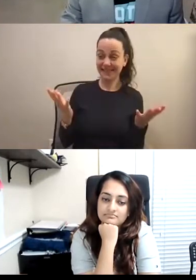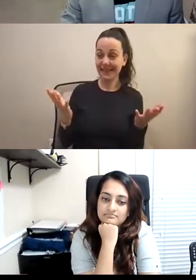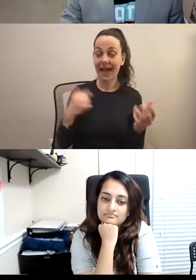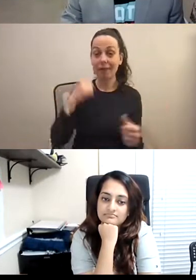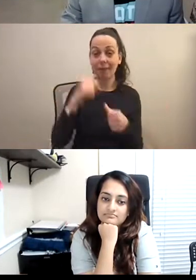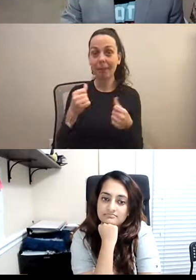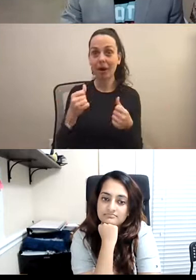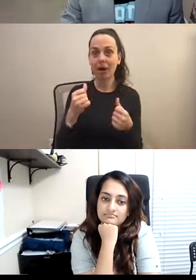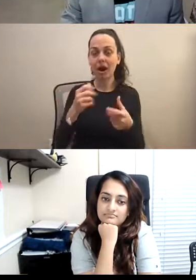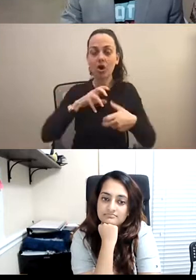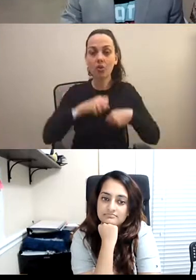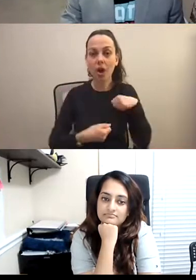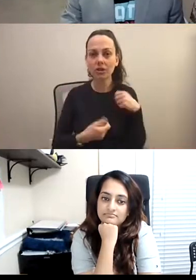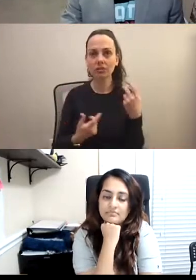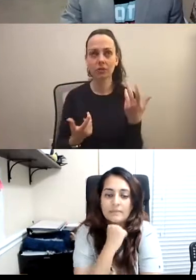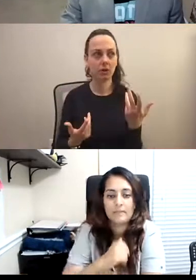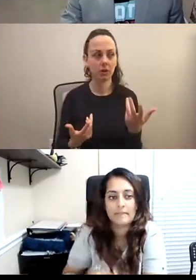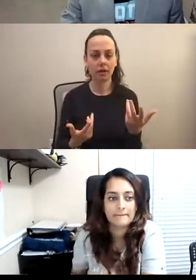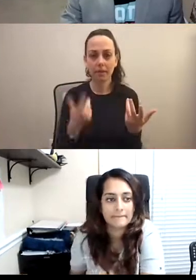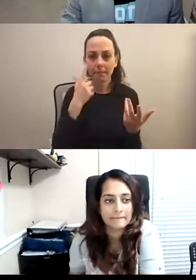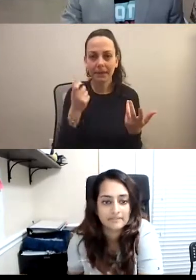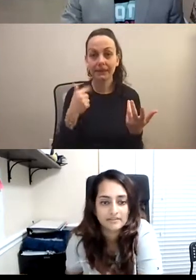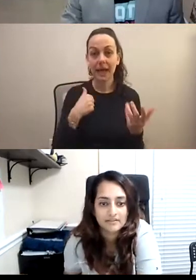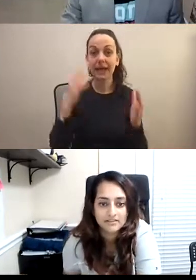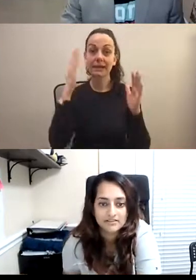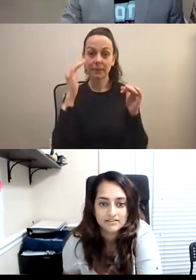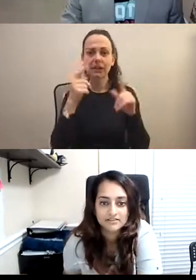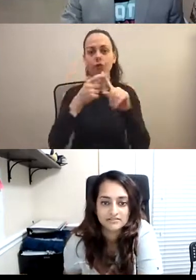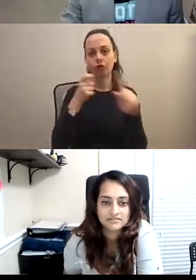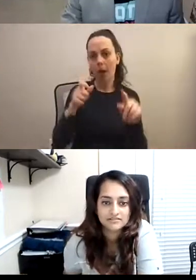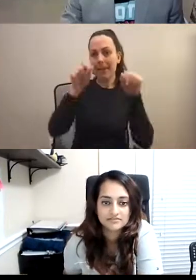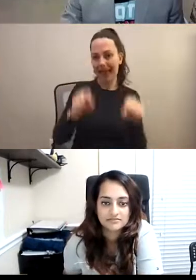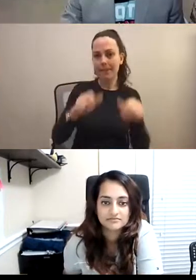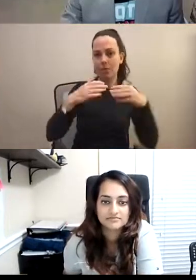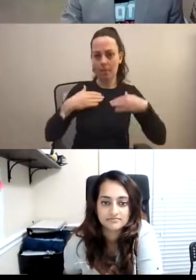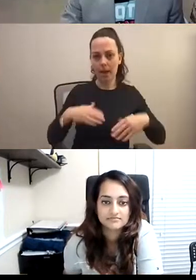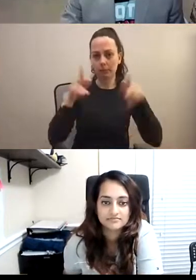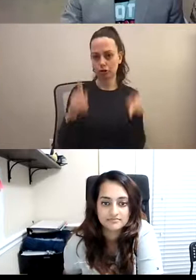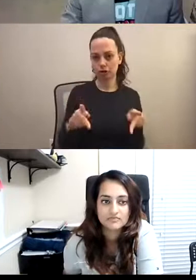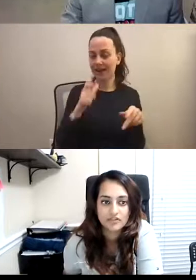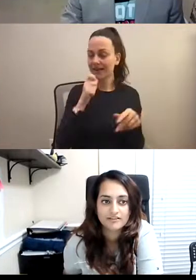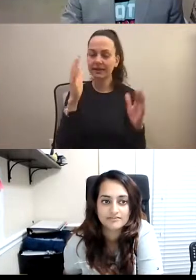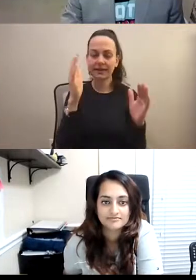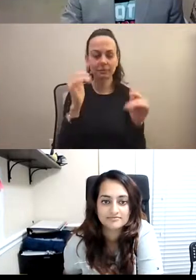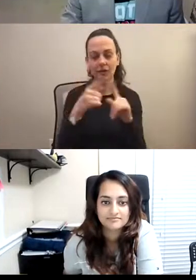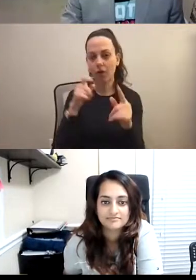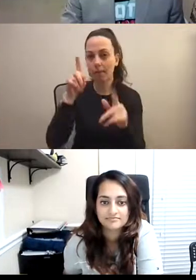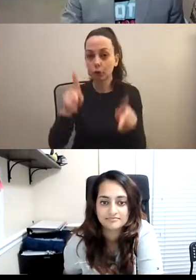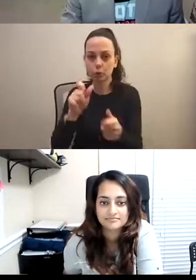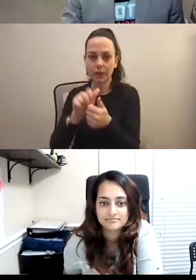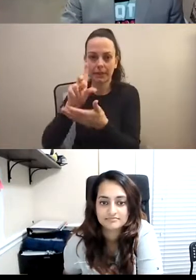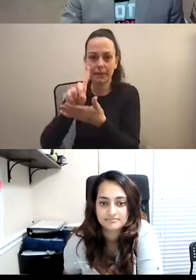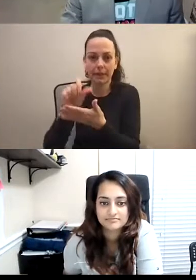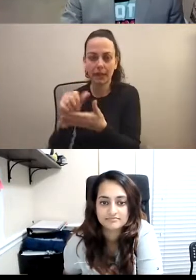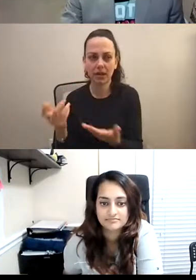really crushed because I was like, I expected this from an able-bodied person. I did not expect this from a disabled person. Like, so I